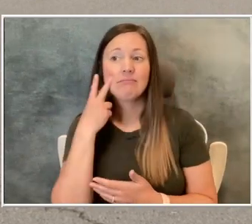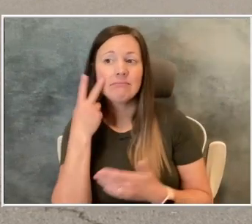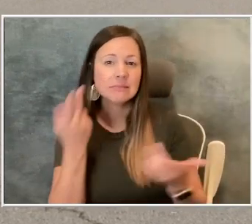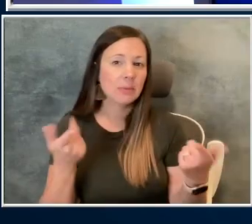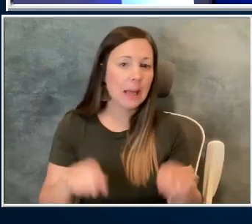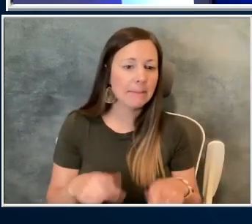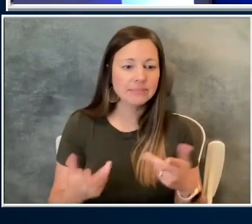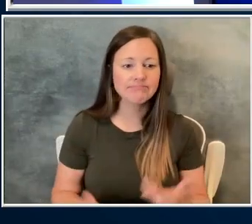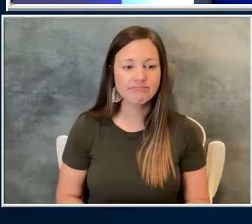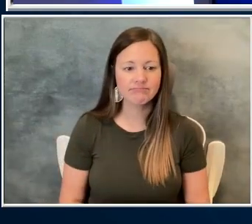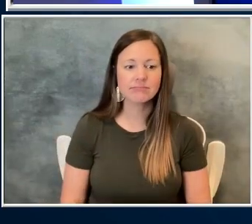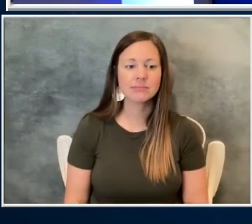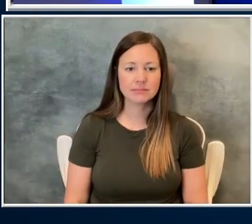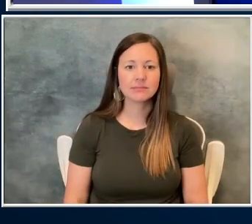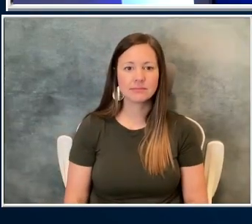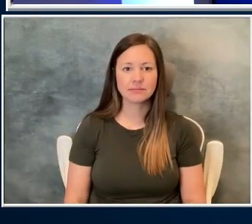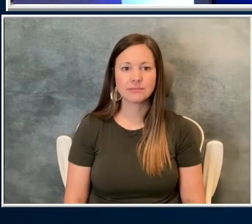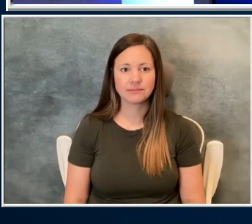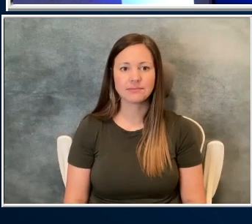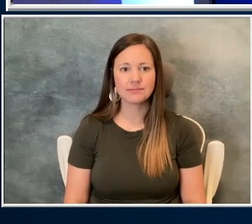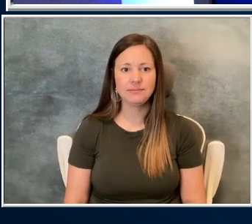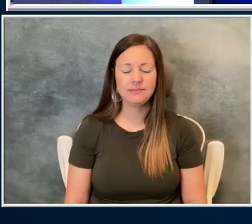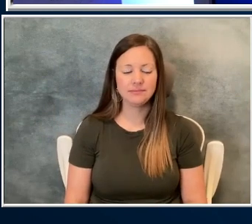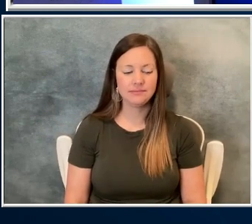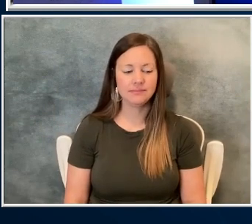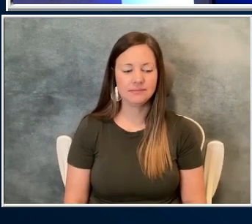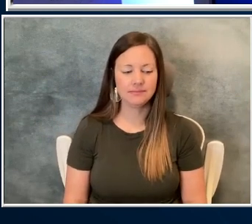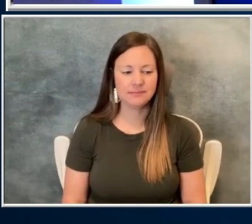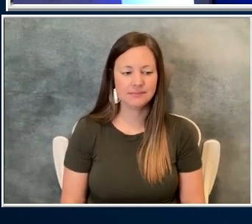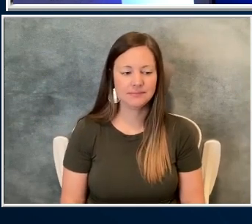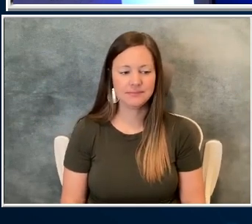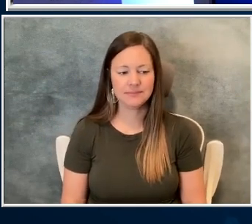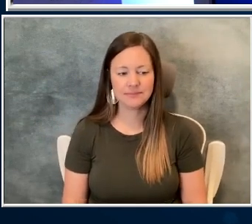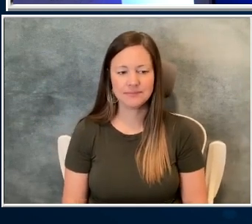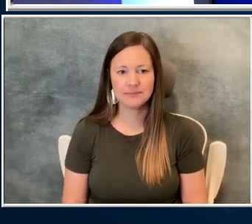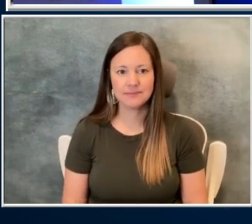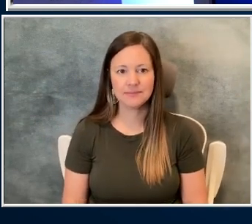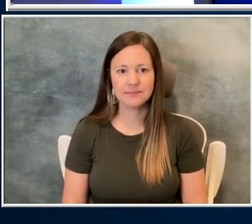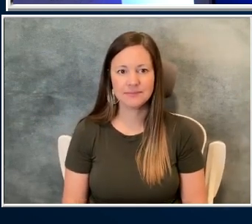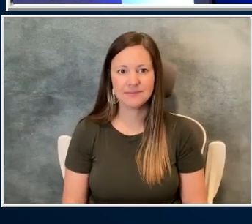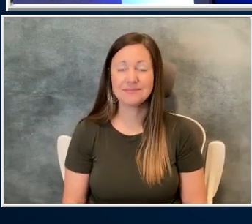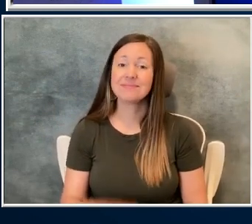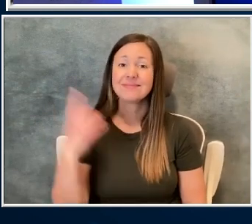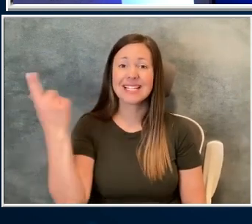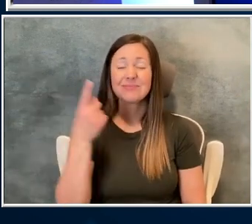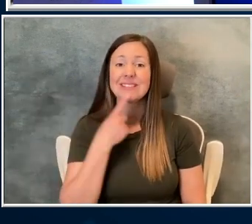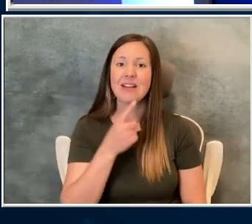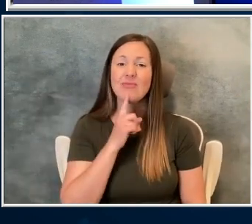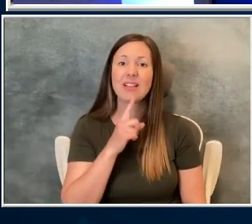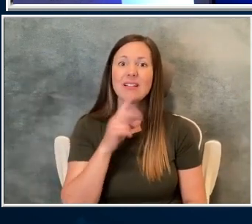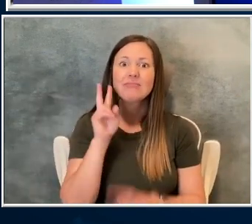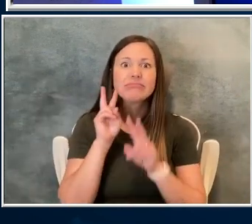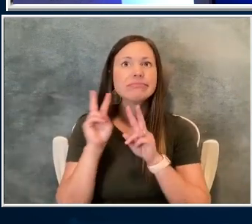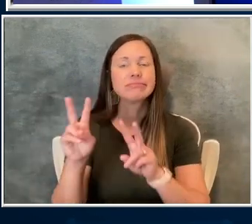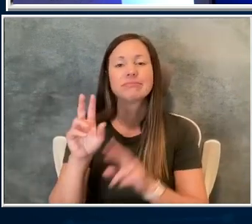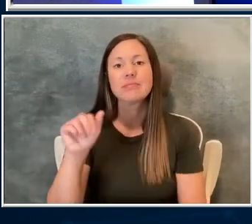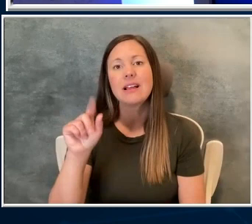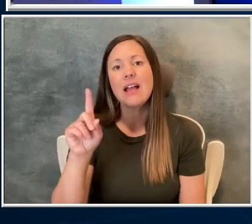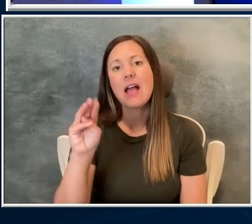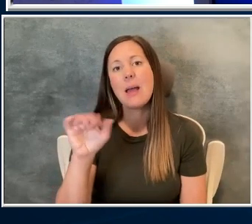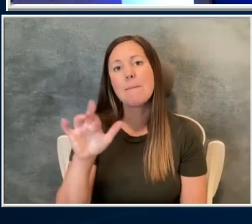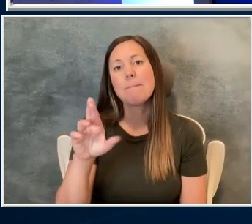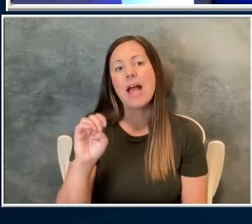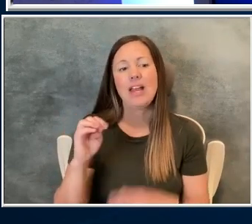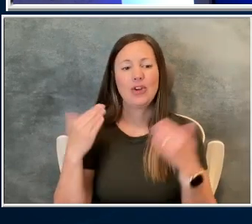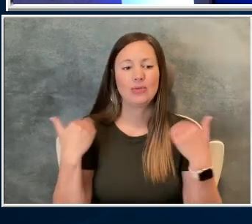do. All right, couple more things. Georgianne just says, I admire Matt so much for just finding a way to